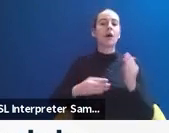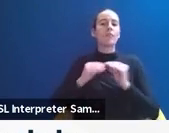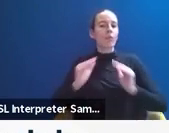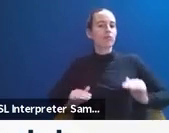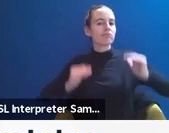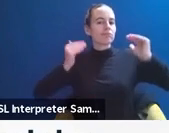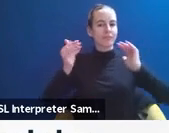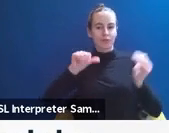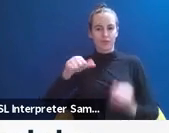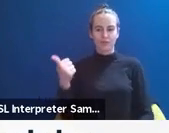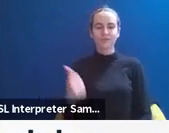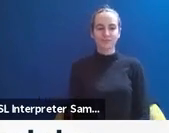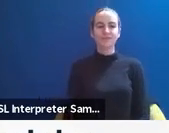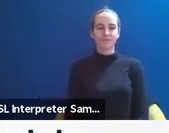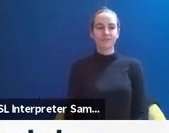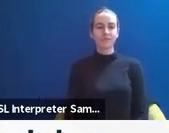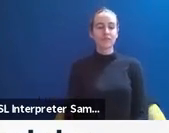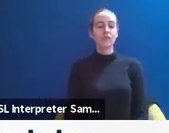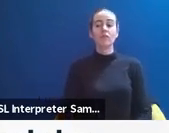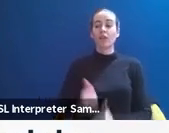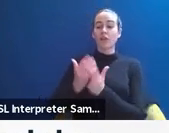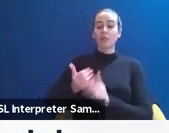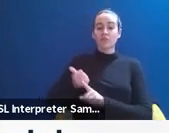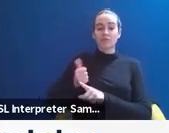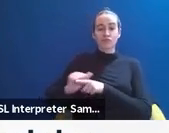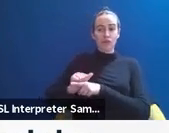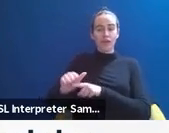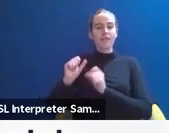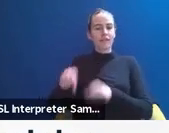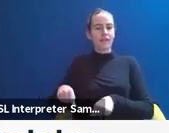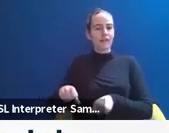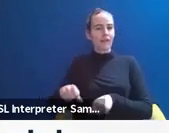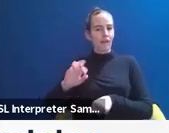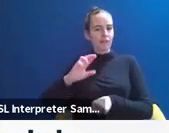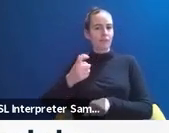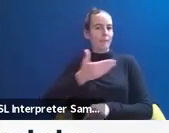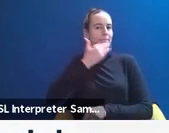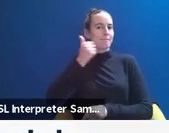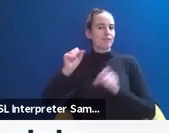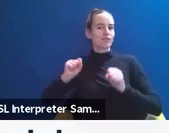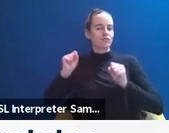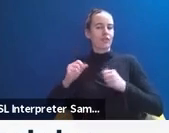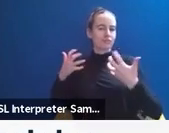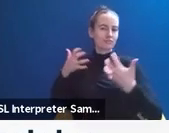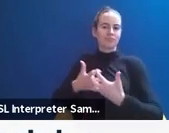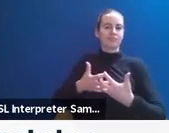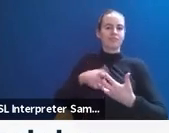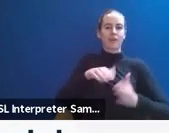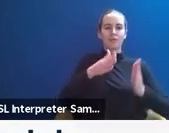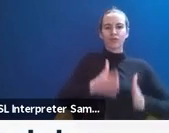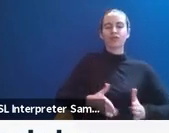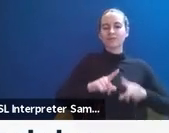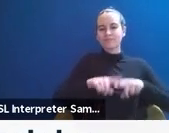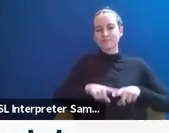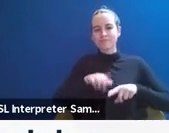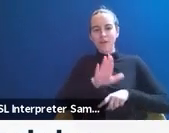others. However, a trained therapist can prescribe the best exercises for an individual based on the severity of their symptoms